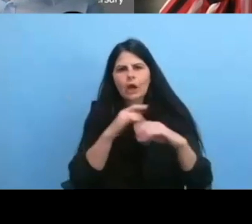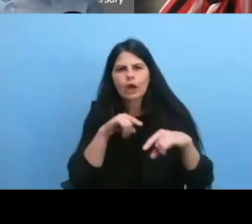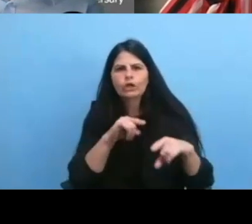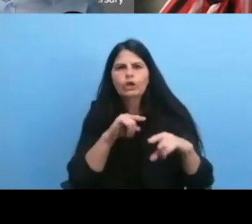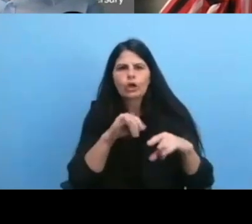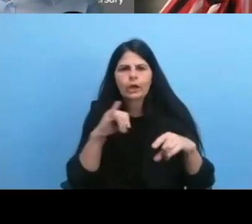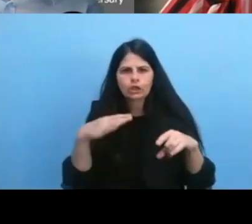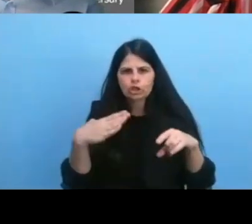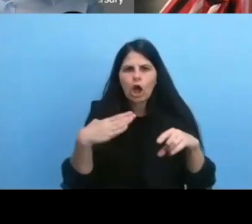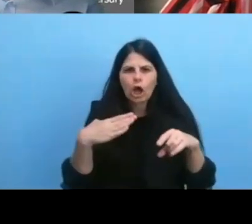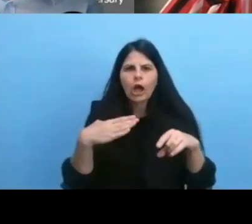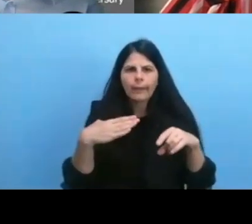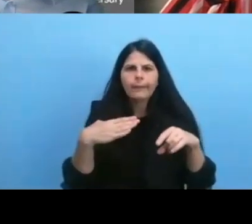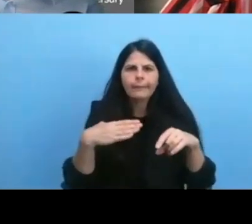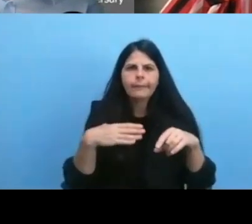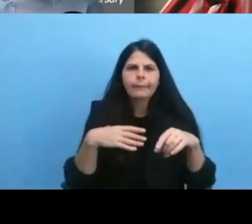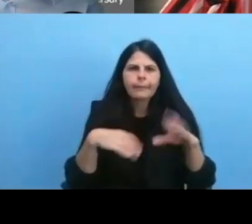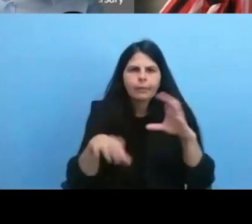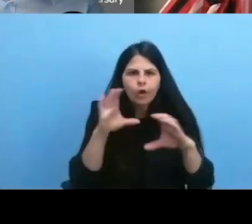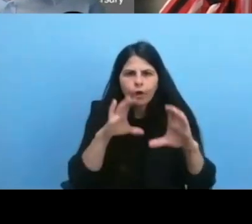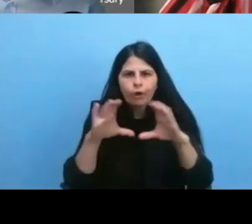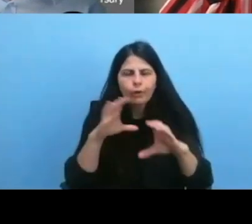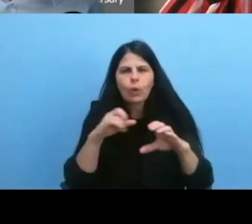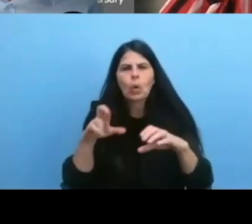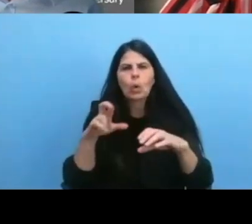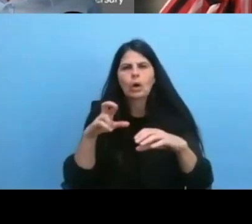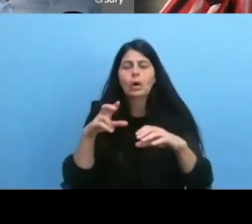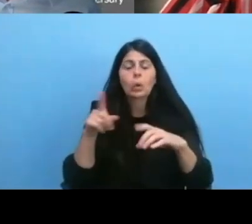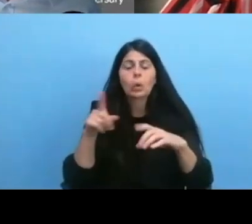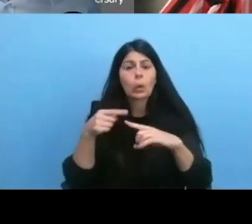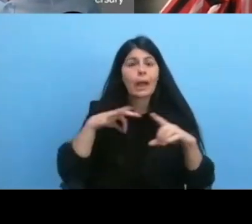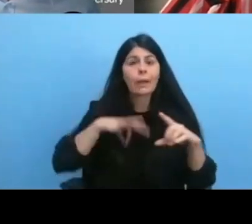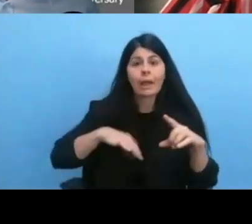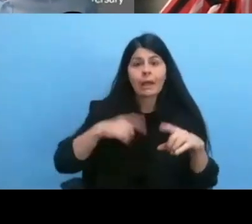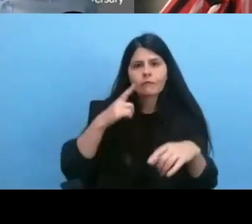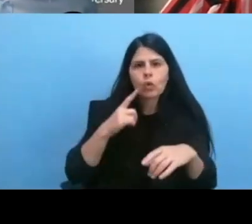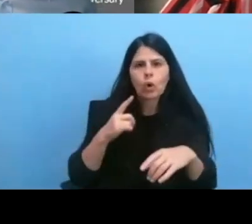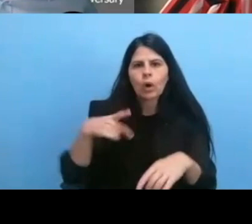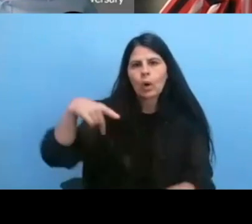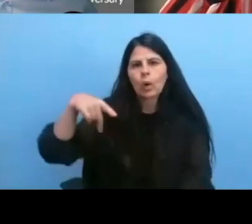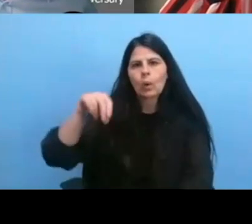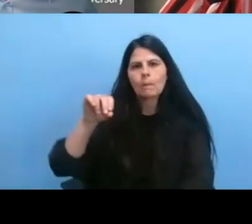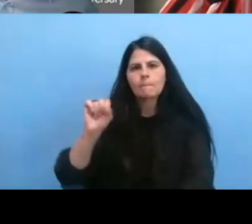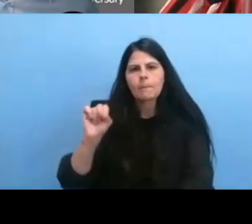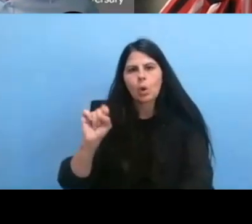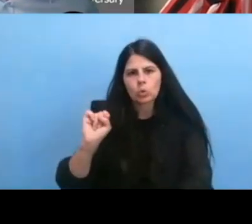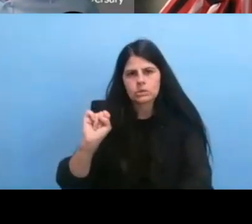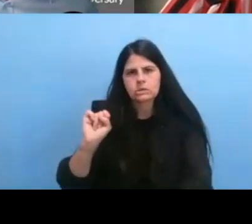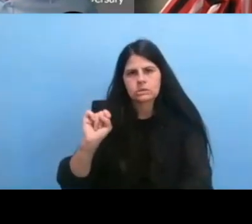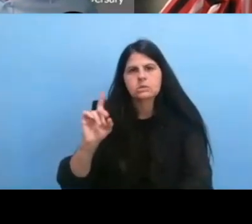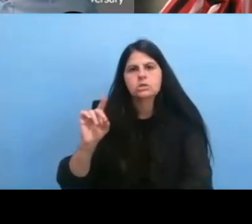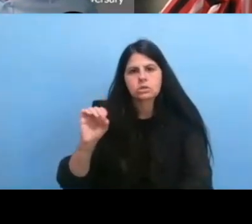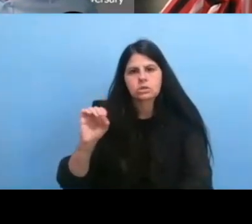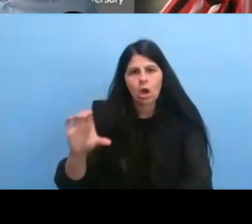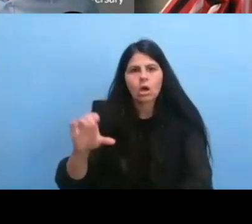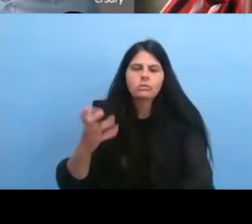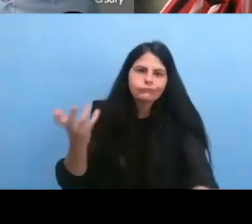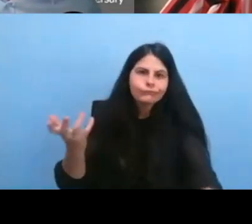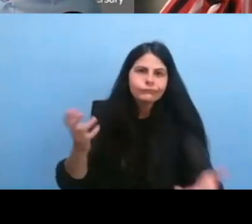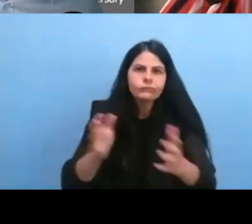postdocs. It may have been, but I don't have any proof of that, but it definitely was kind of at the beginning of my